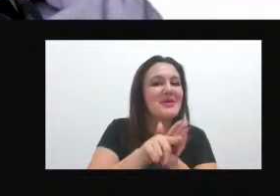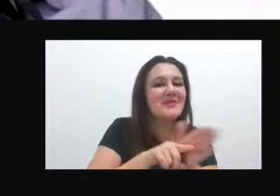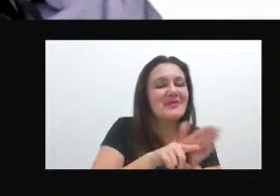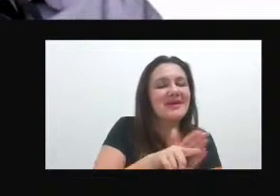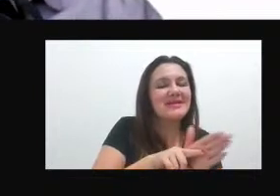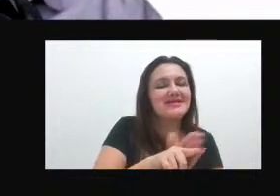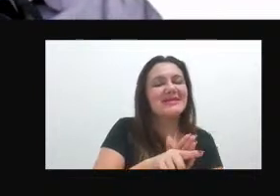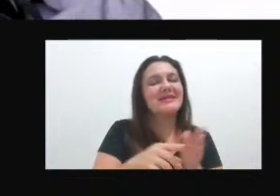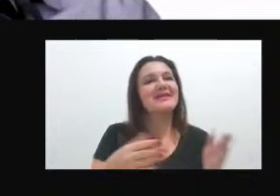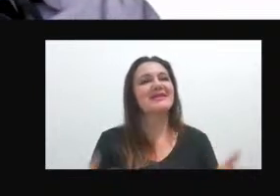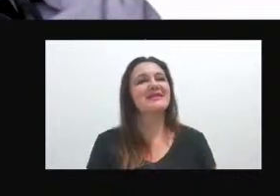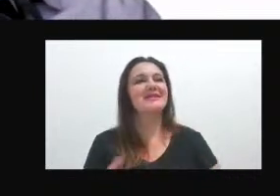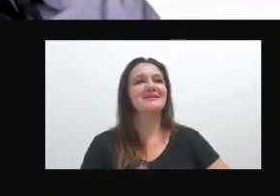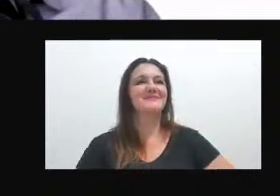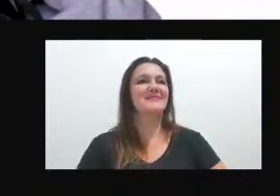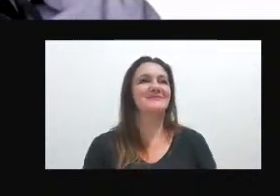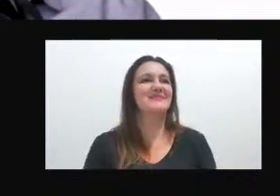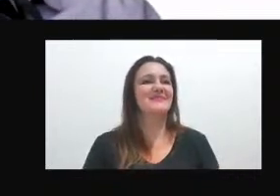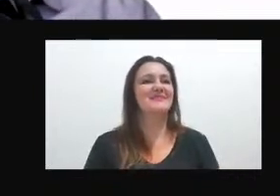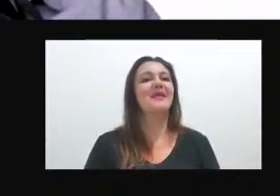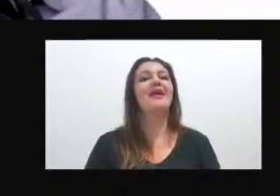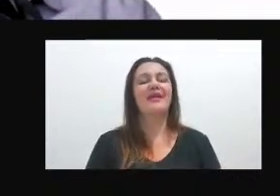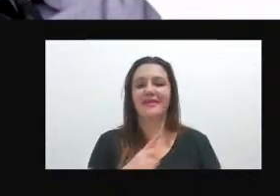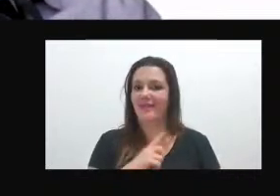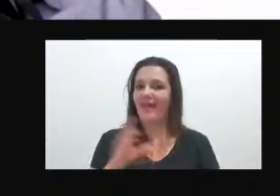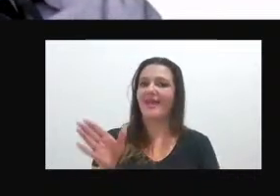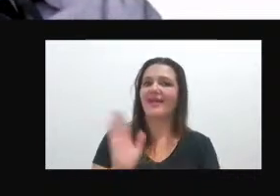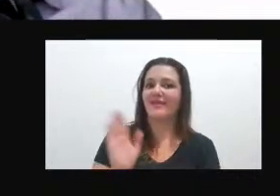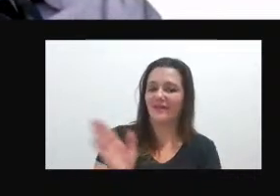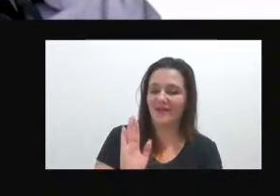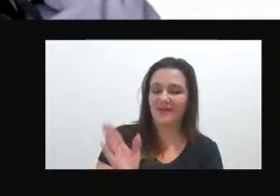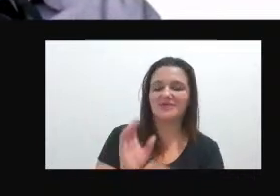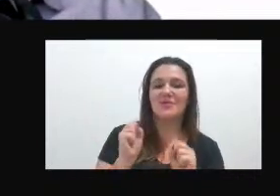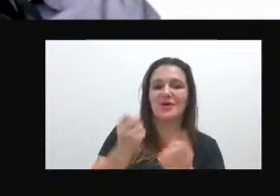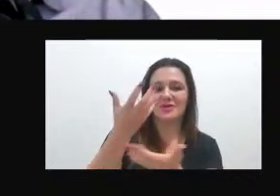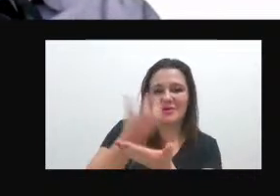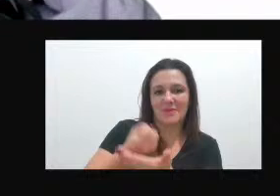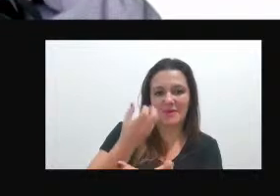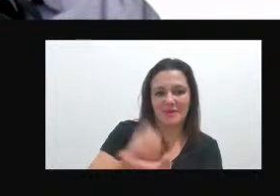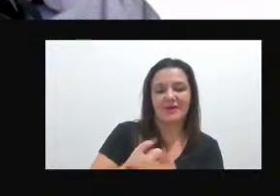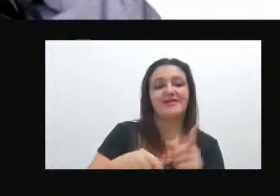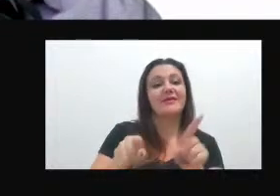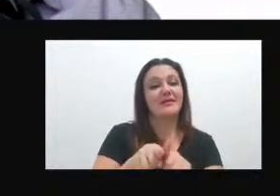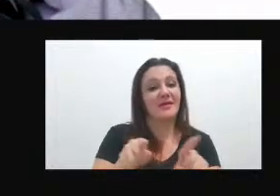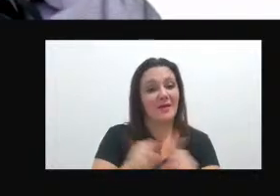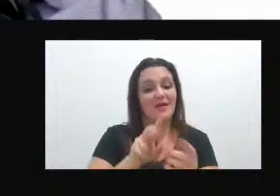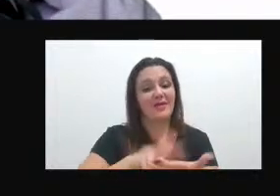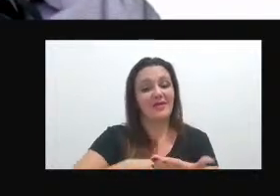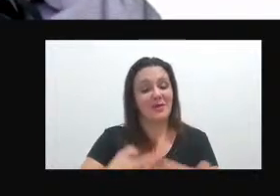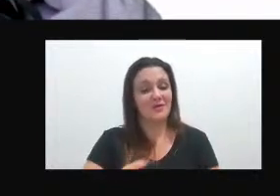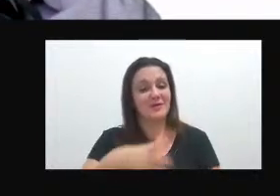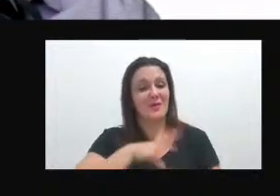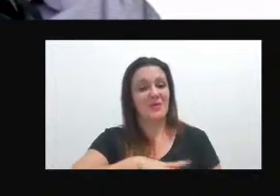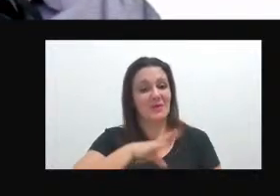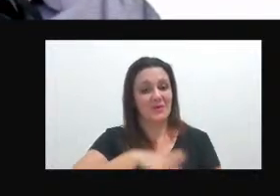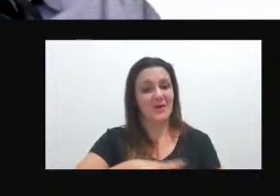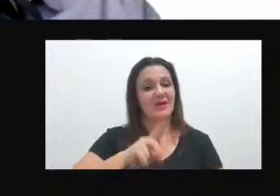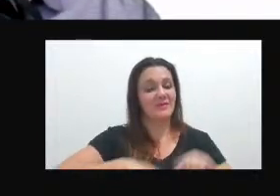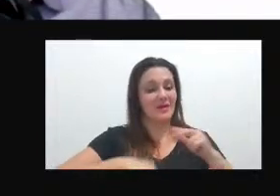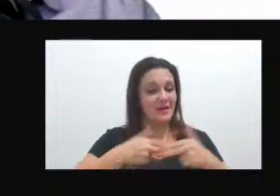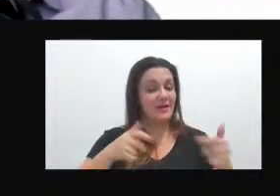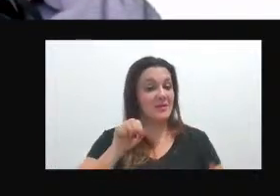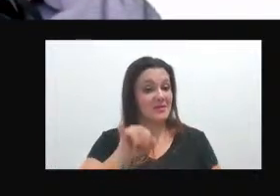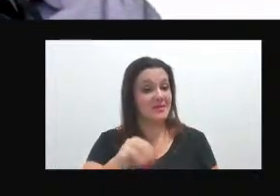you can download it, but we also have a Portuguese version. So if you want to download in the same website where